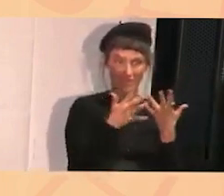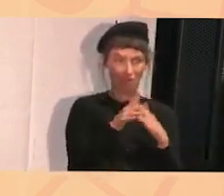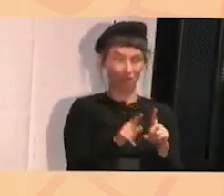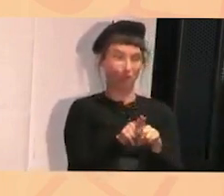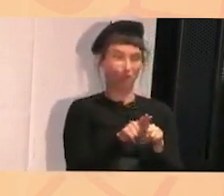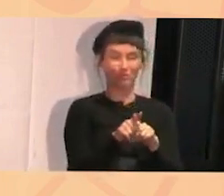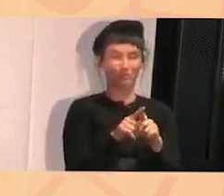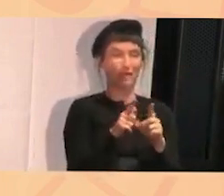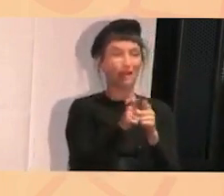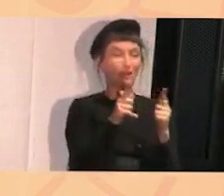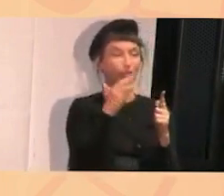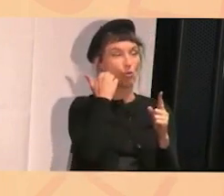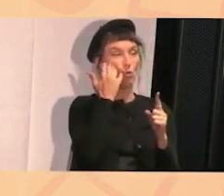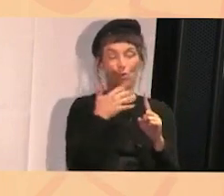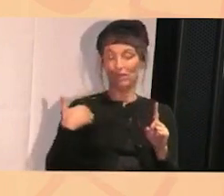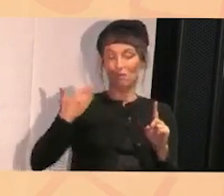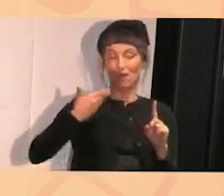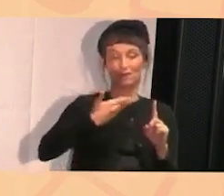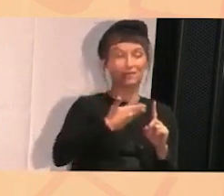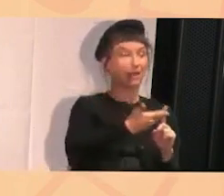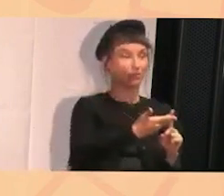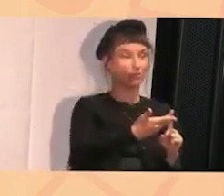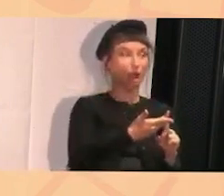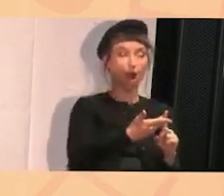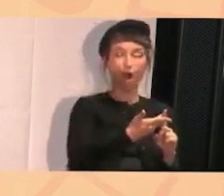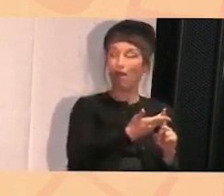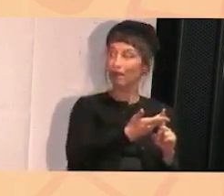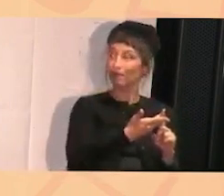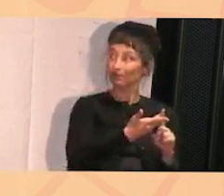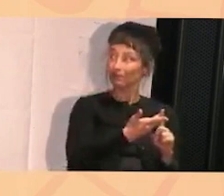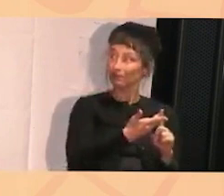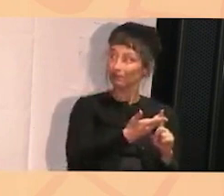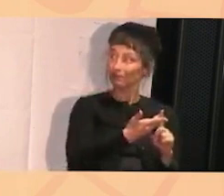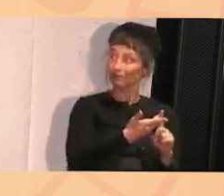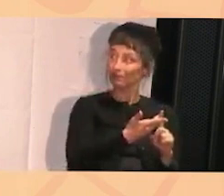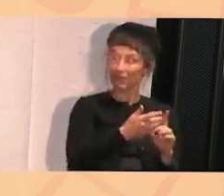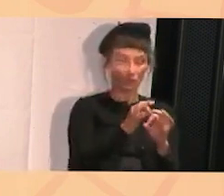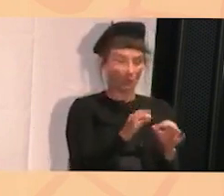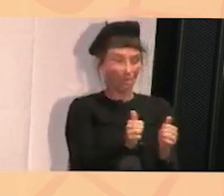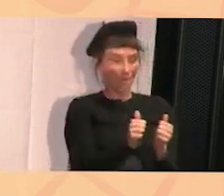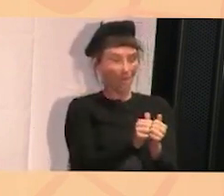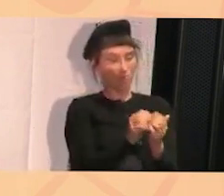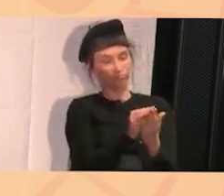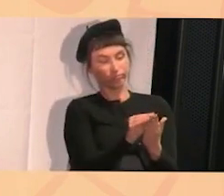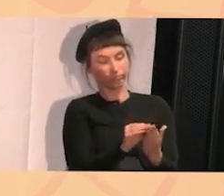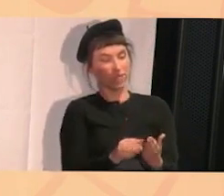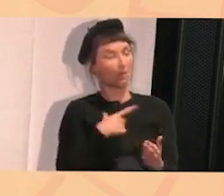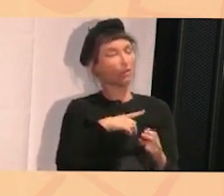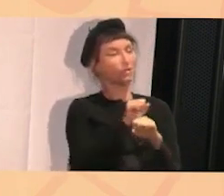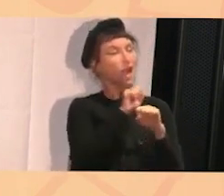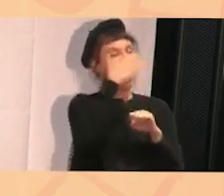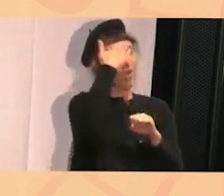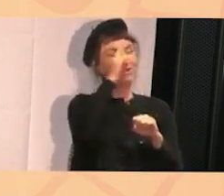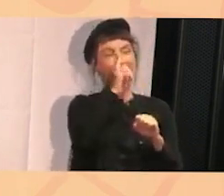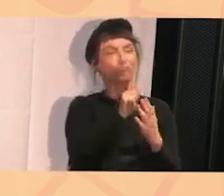passed down from head to head. Just the knowledge come down. It was never put in papers. Old people couldn't write, so you have to be